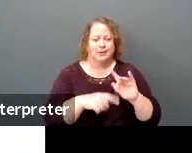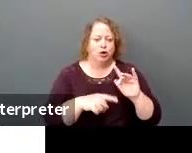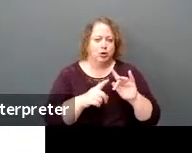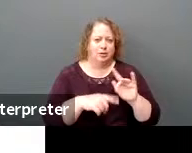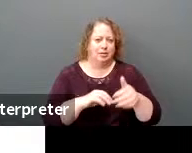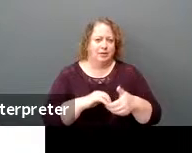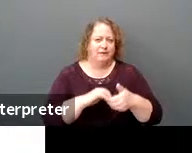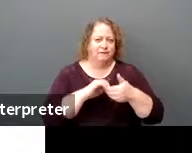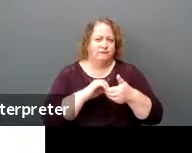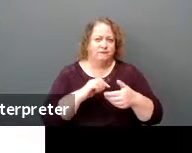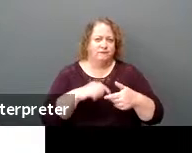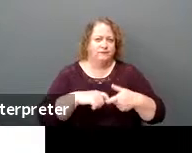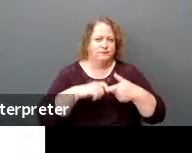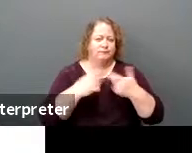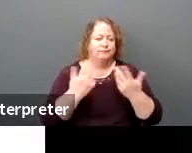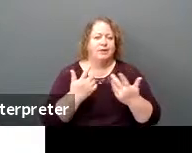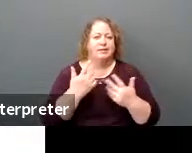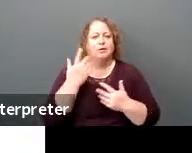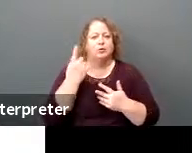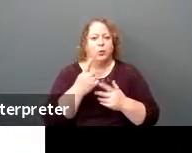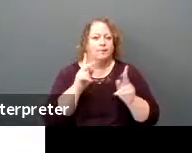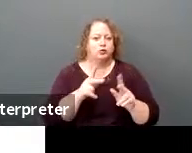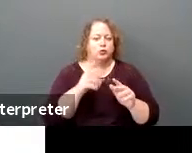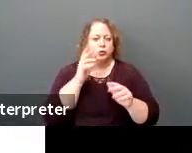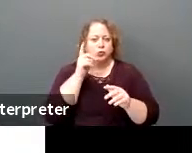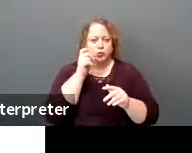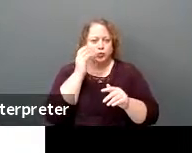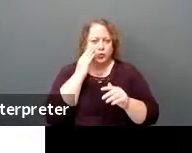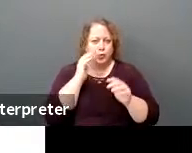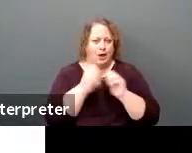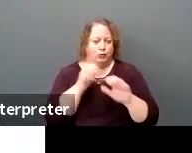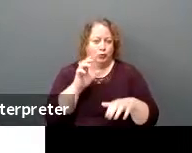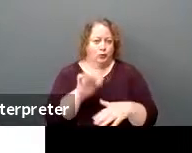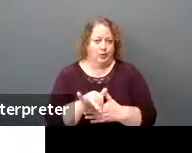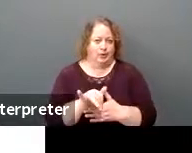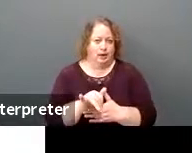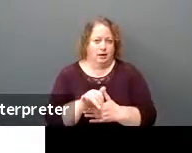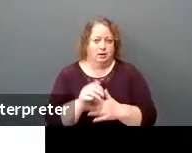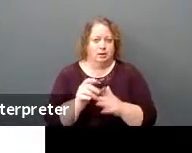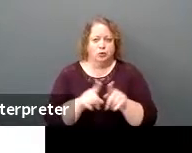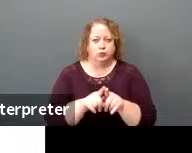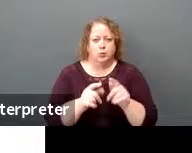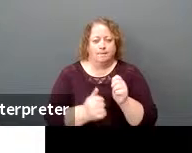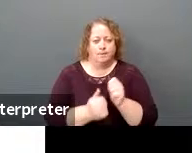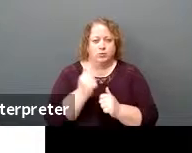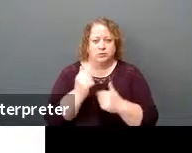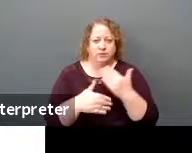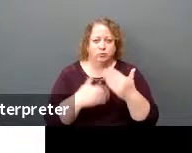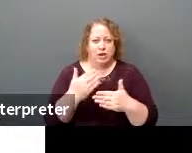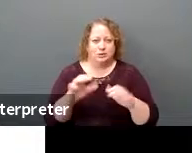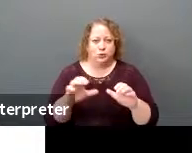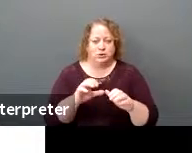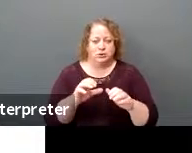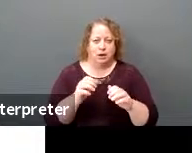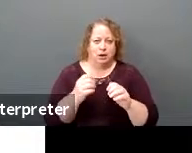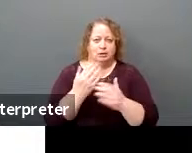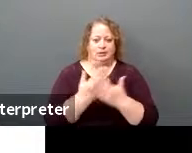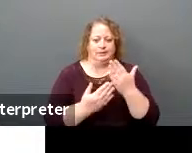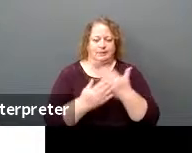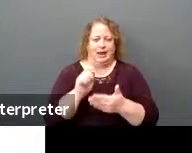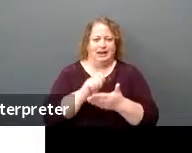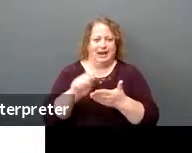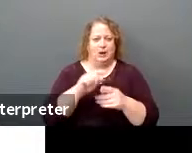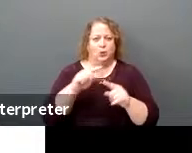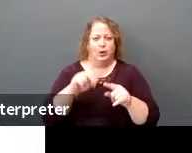who knew how to read the steps for reconciliation. So also a majority of the process was completed by hand when